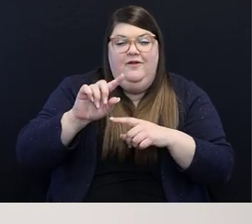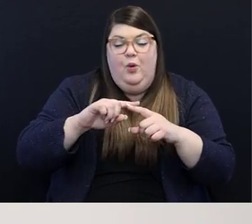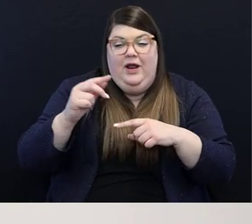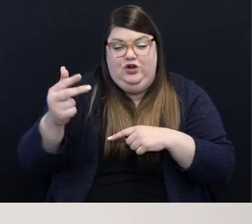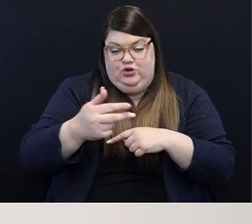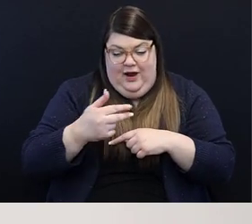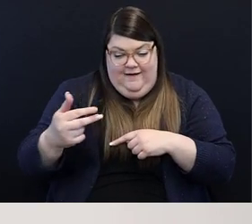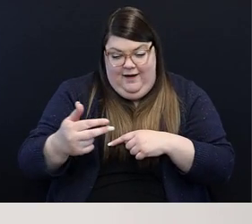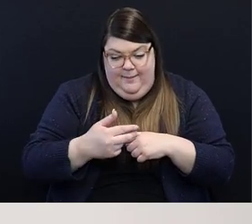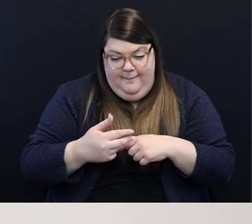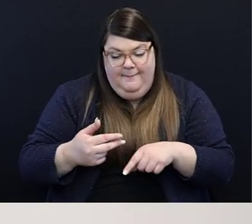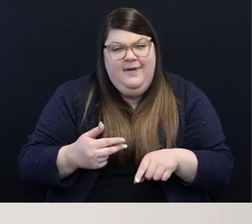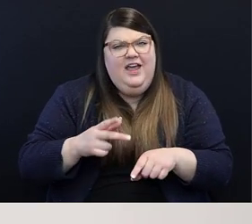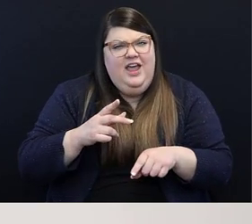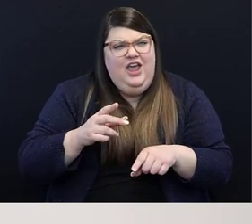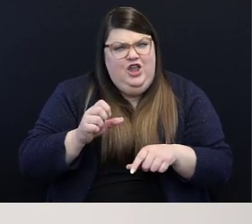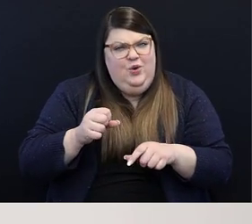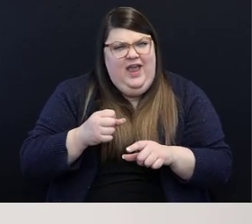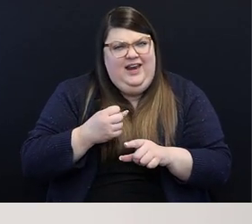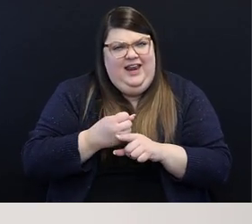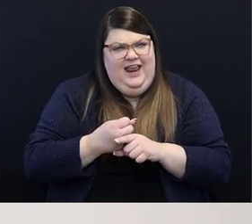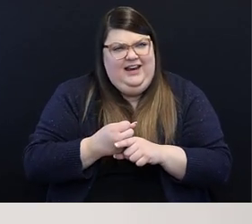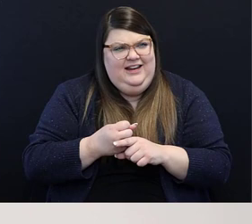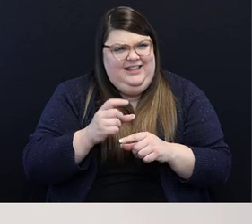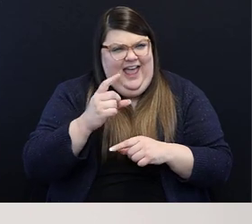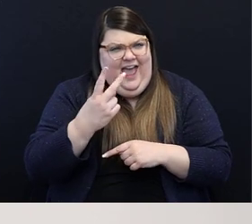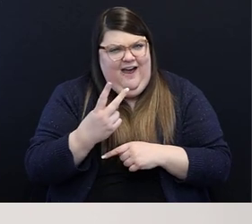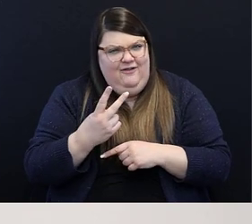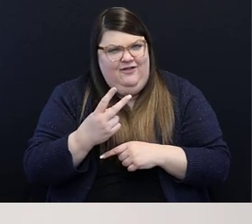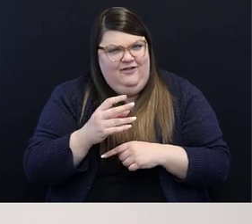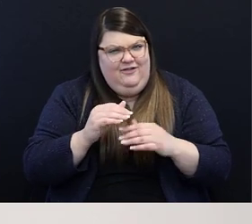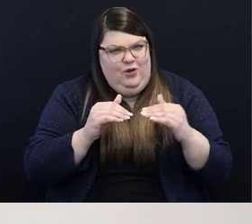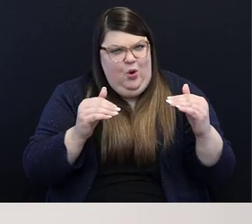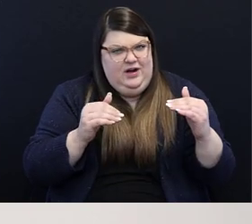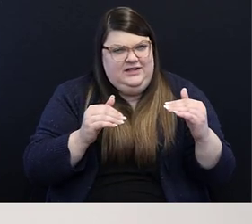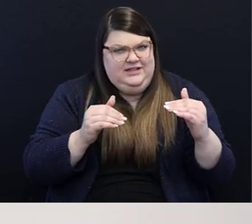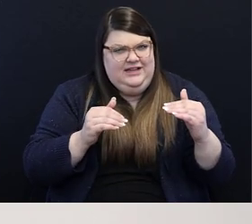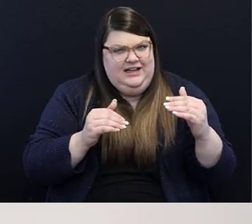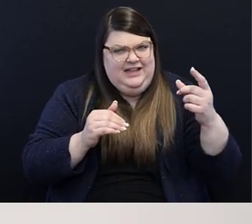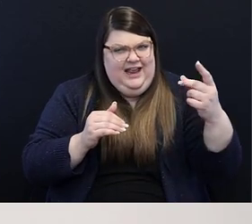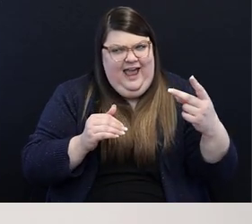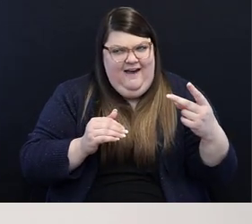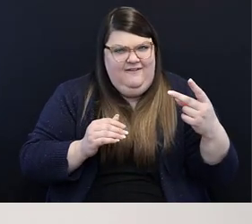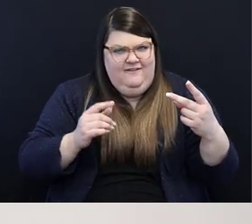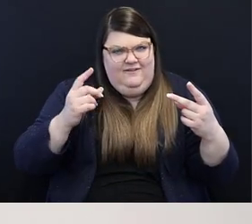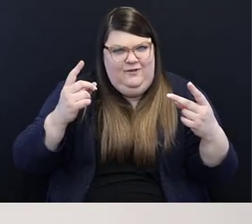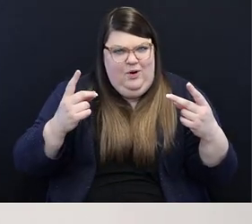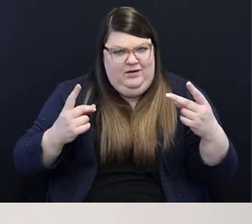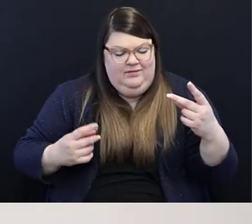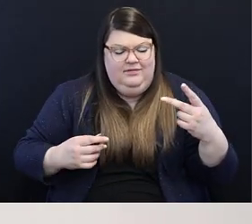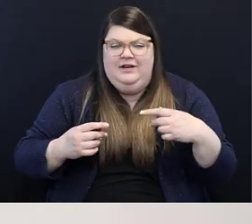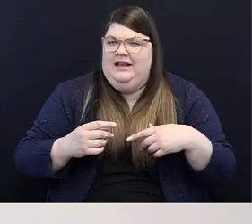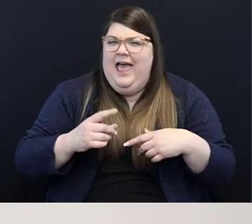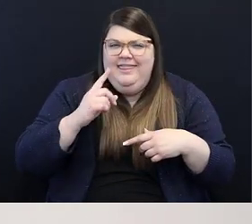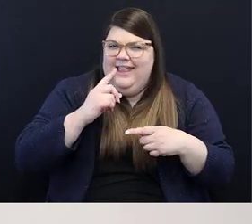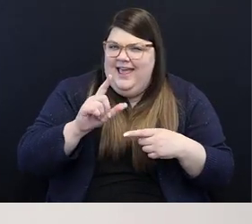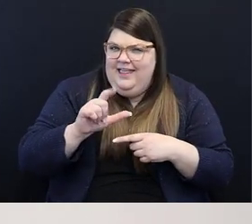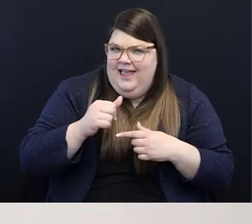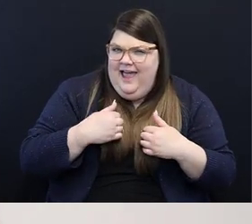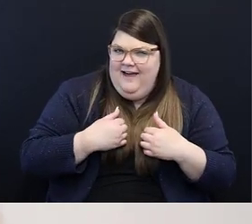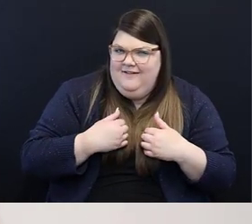floors. I don't know how to explain this. Yeah. I think there's one in LA that's like this too. So you can go, there's